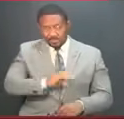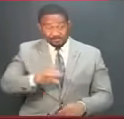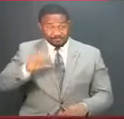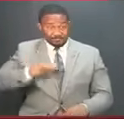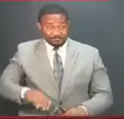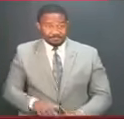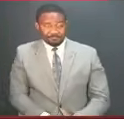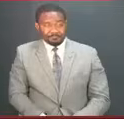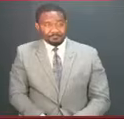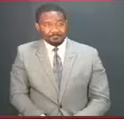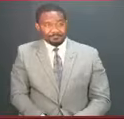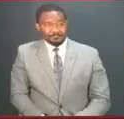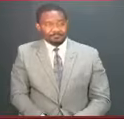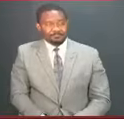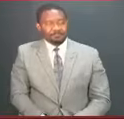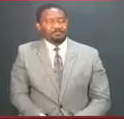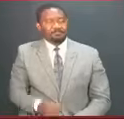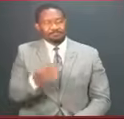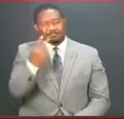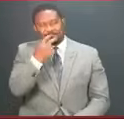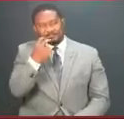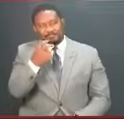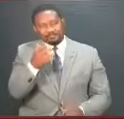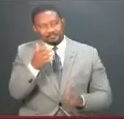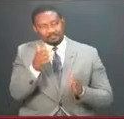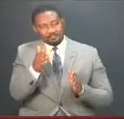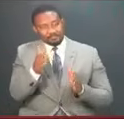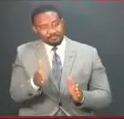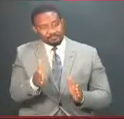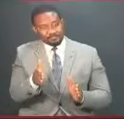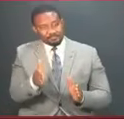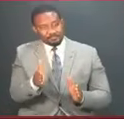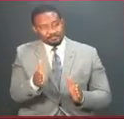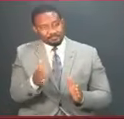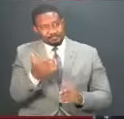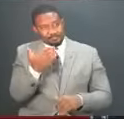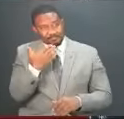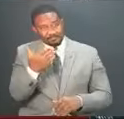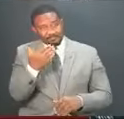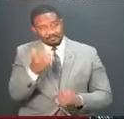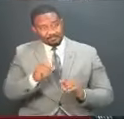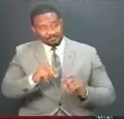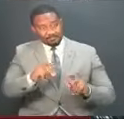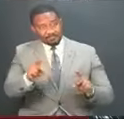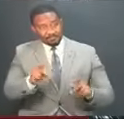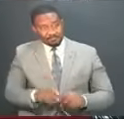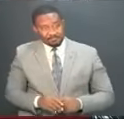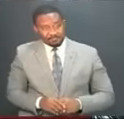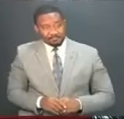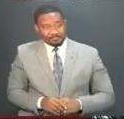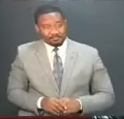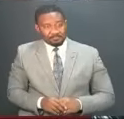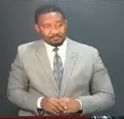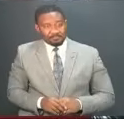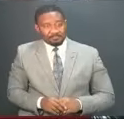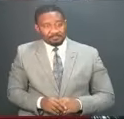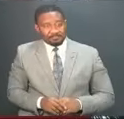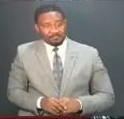so. Mr. Speaker, thank you for the opportunity. Mr. Speaker,